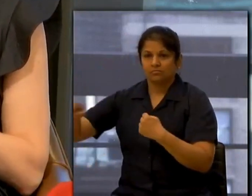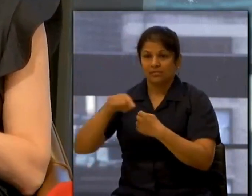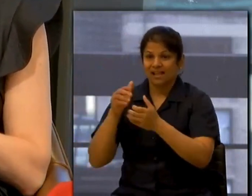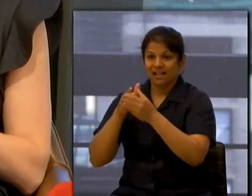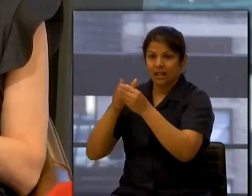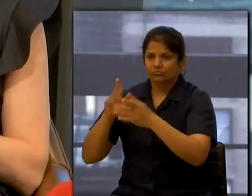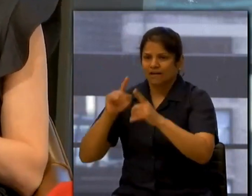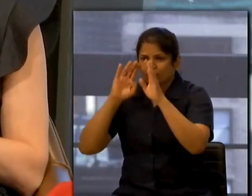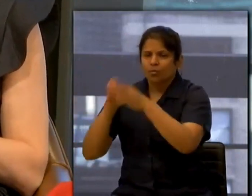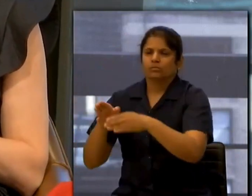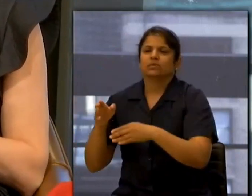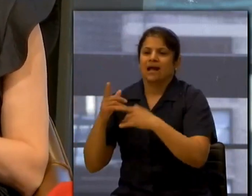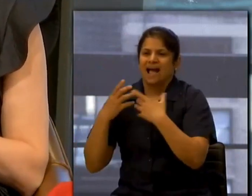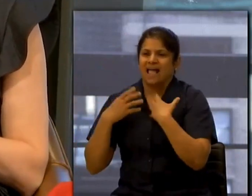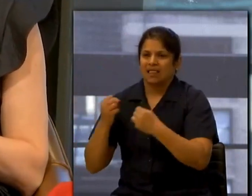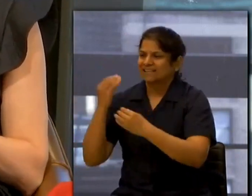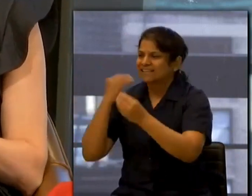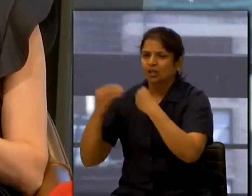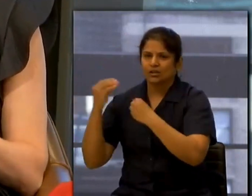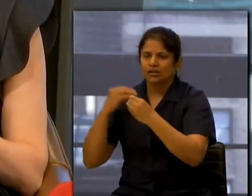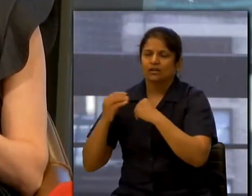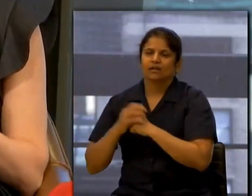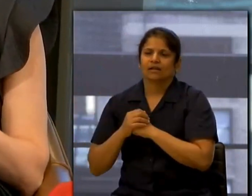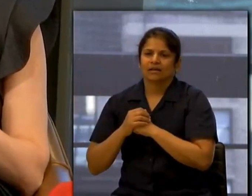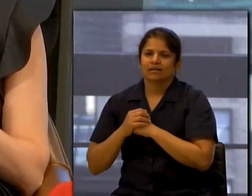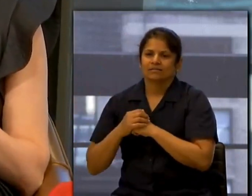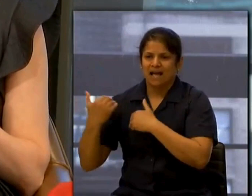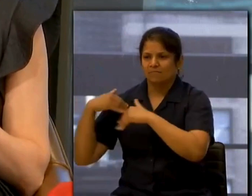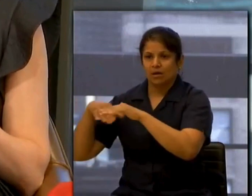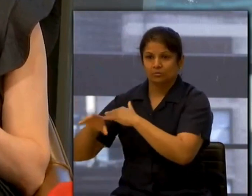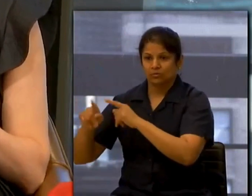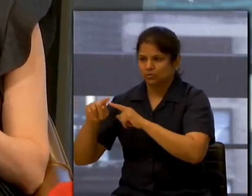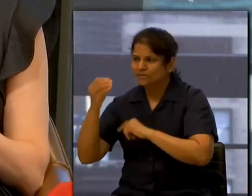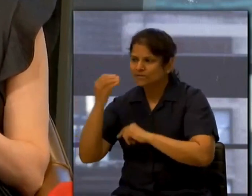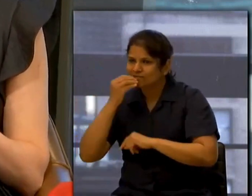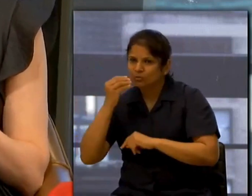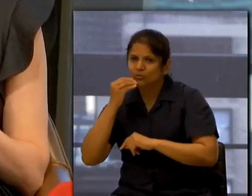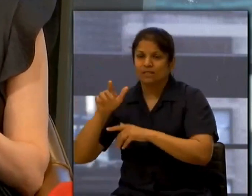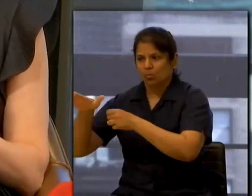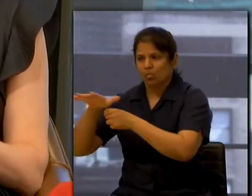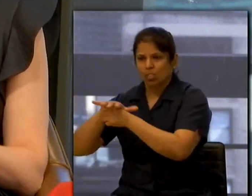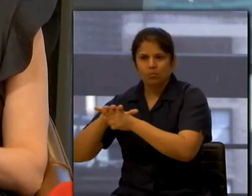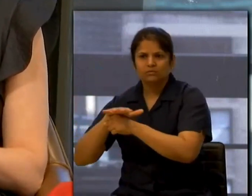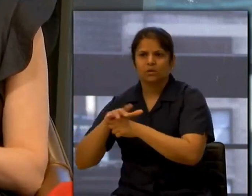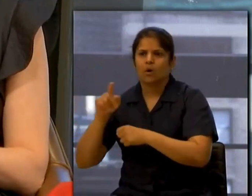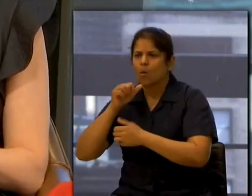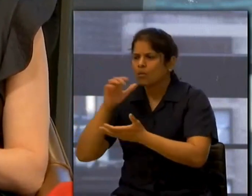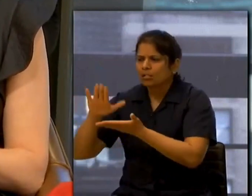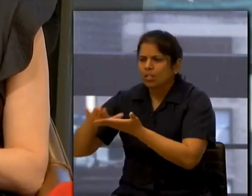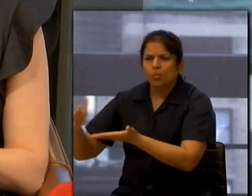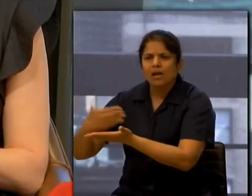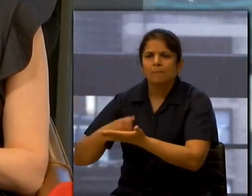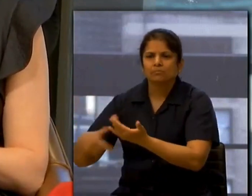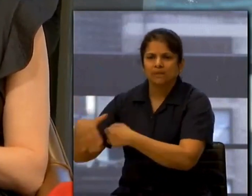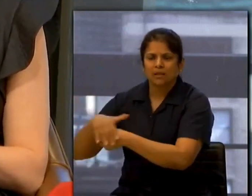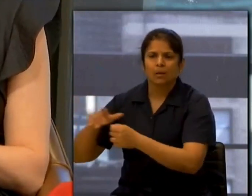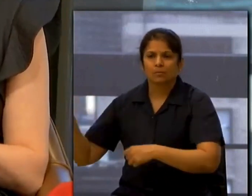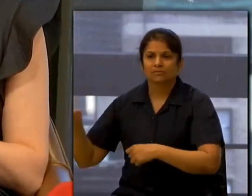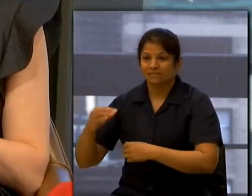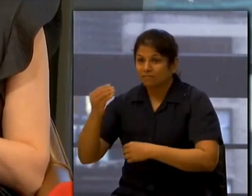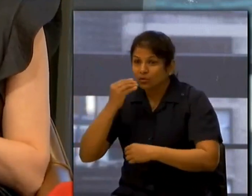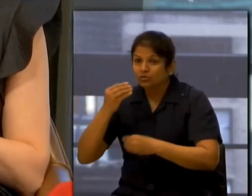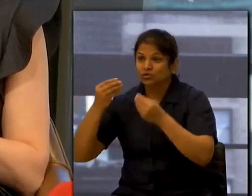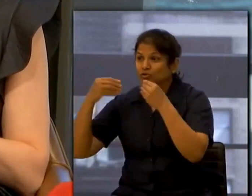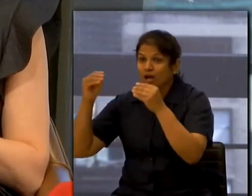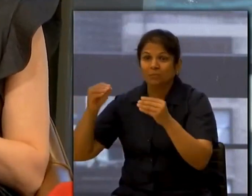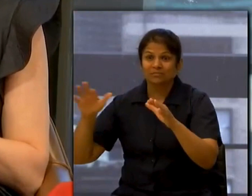and food security in their community. It was a low-income area. They described it as a food desert. And in order to understand